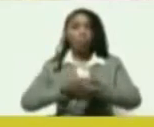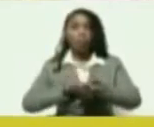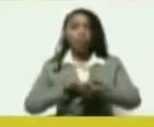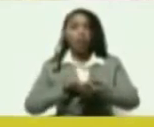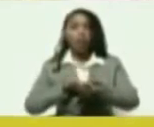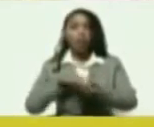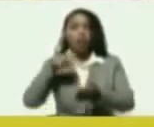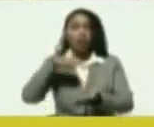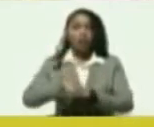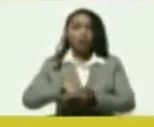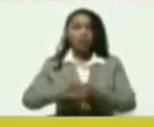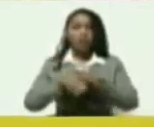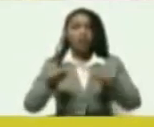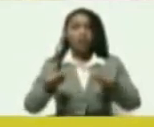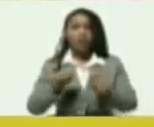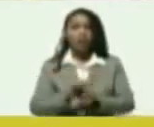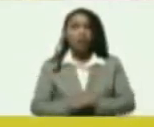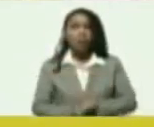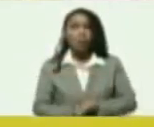Arangivel is reporting.